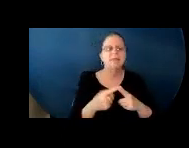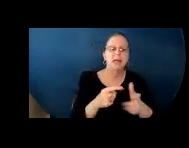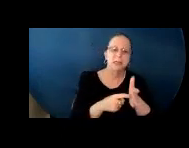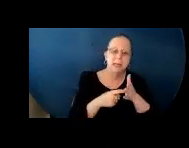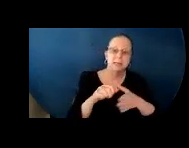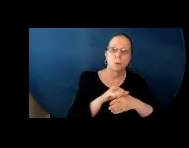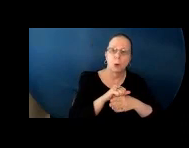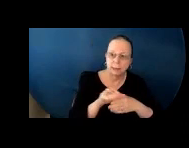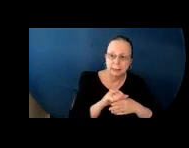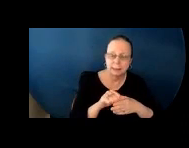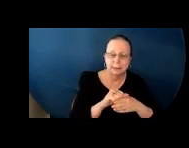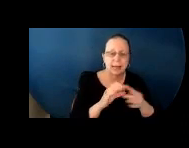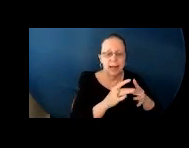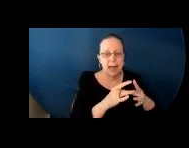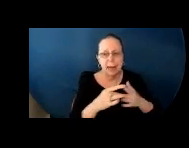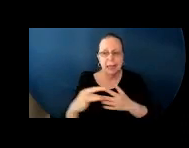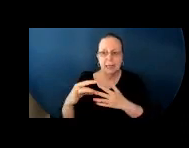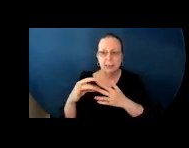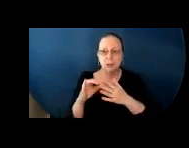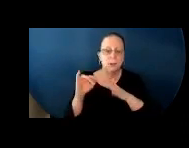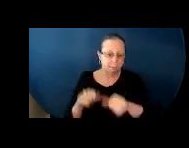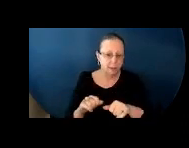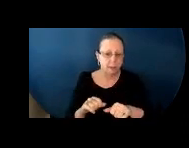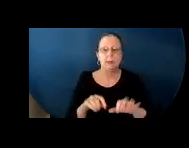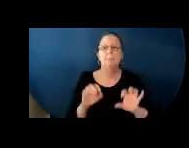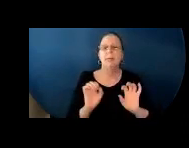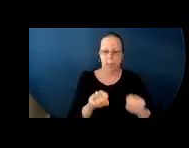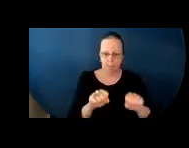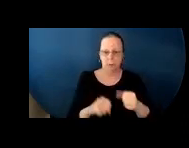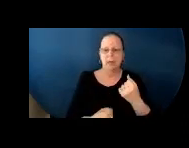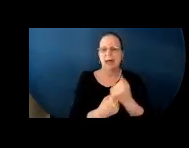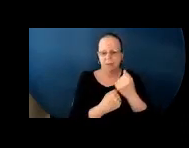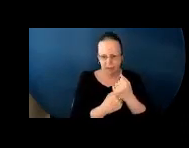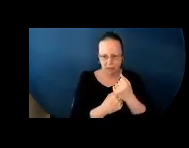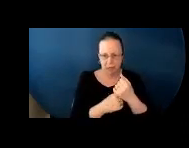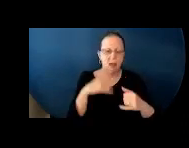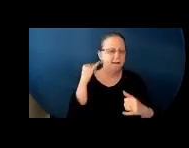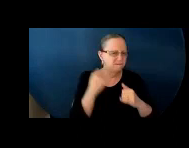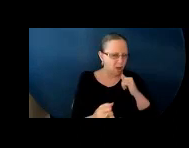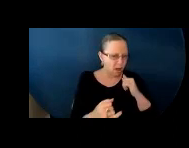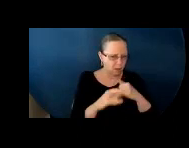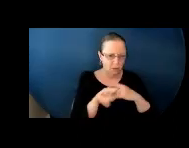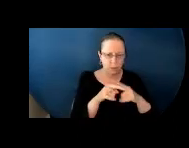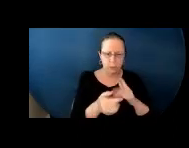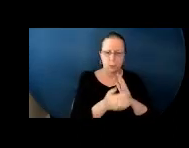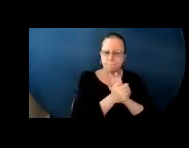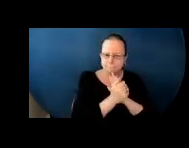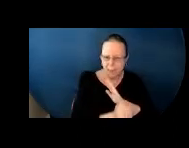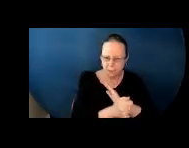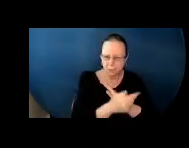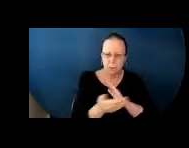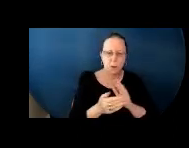And then it leads to the ability of being able to advocate. And then finally, once you've mastered those abilities,